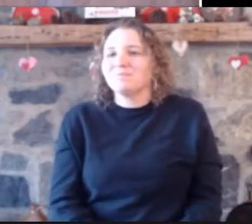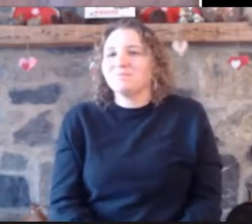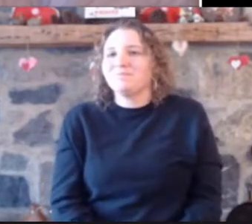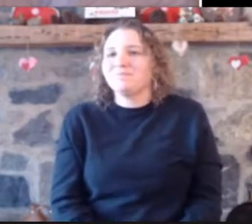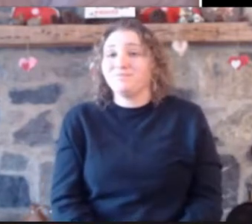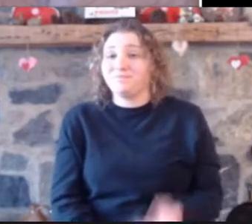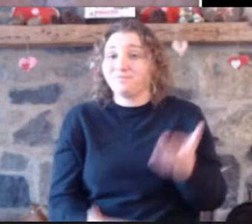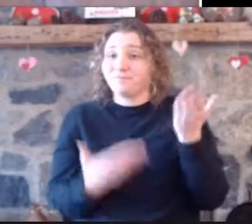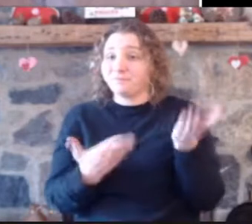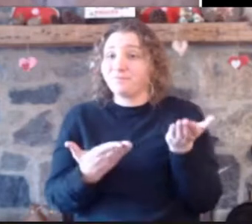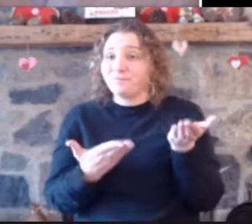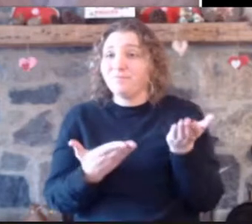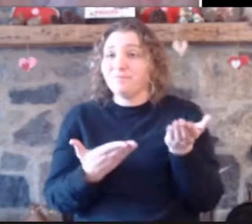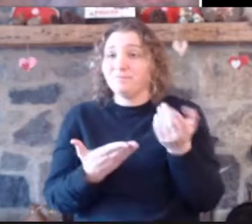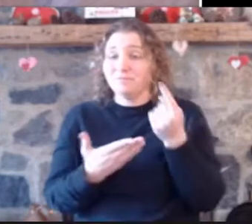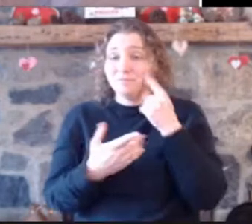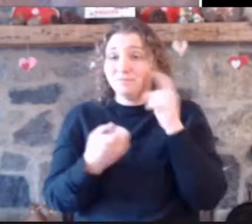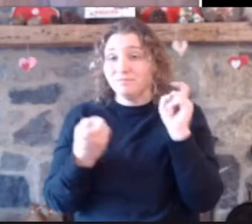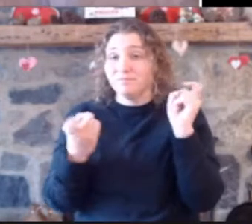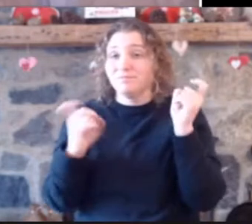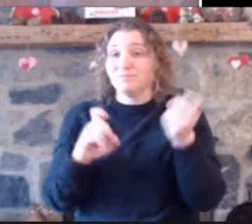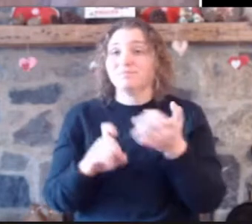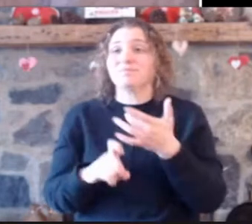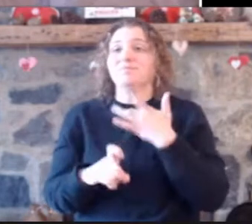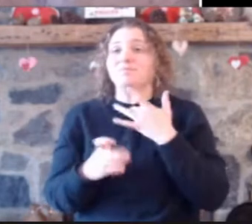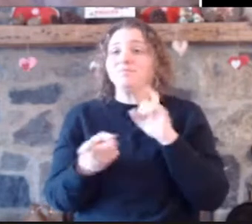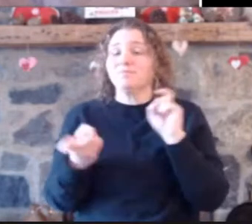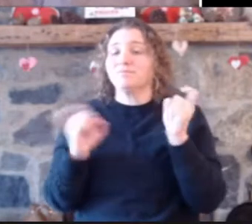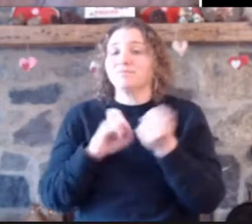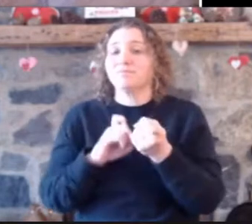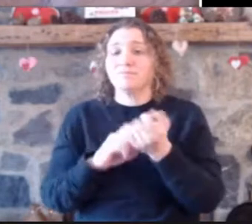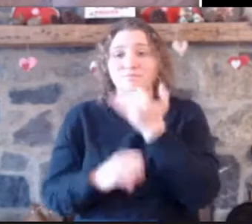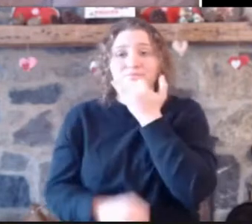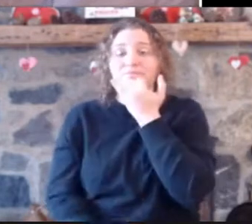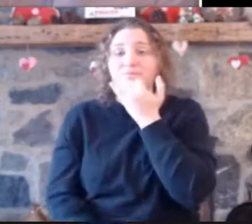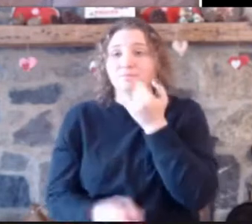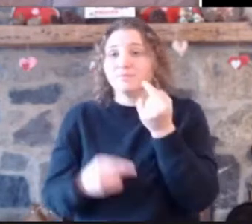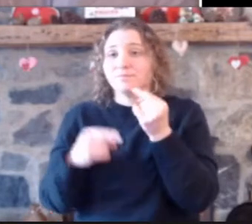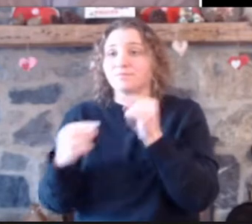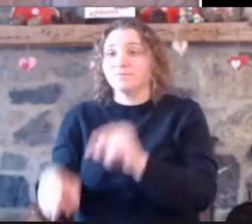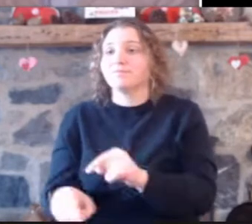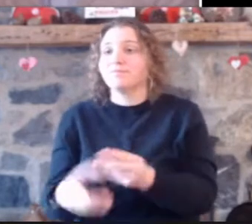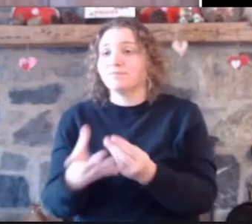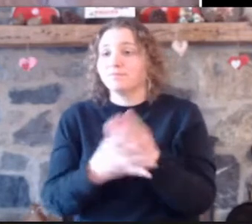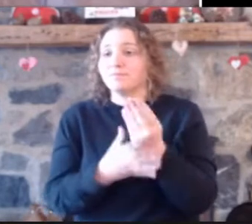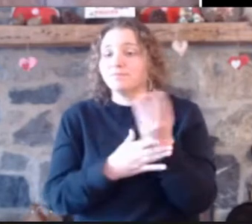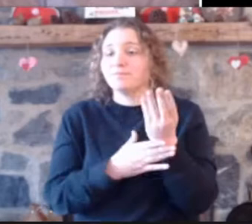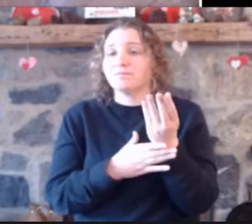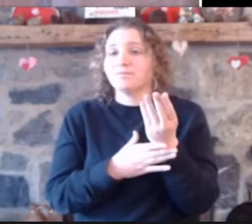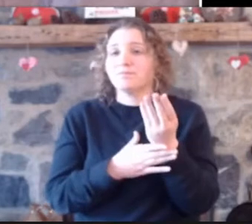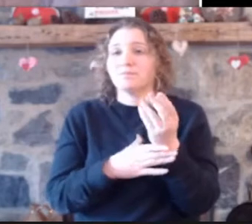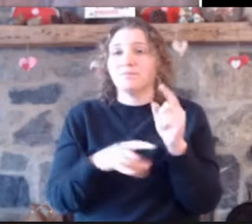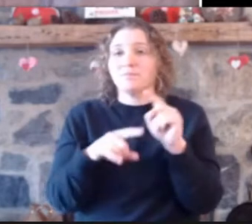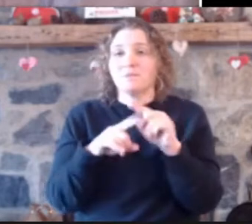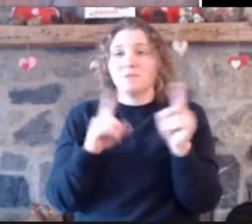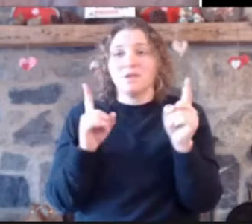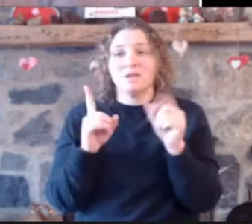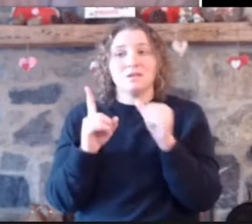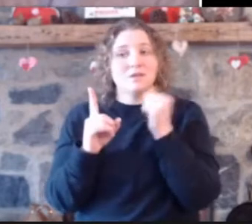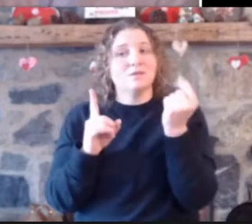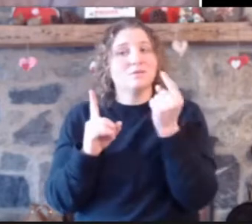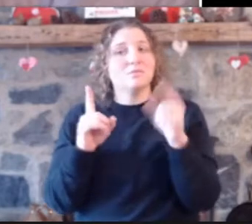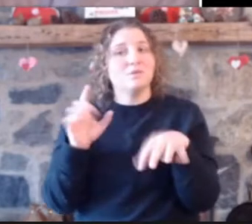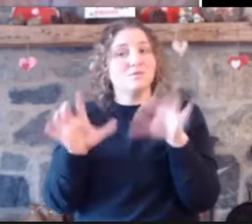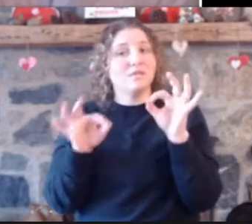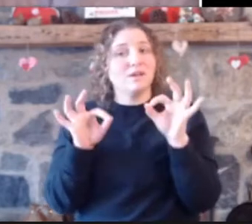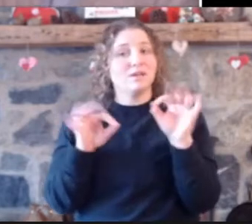And obviously some kind of defect or some kind of abnormality that occurred in this animal, but it's not something they find on all of them. It was